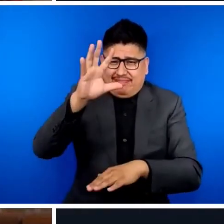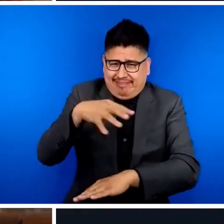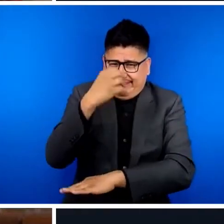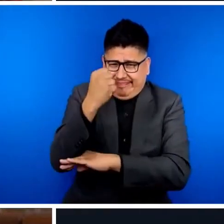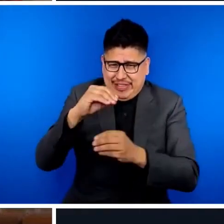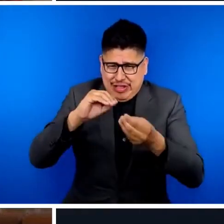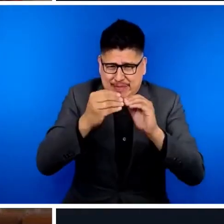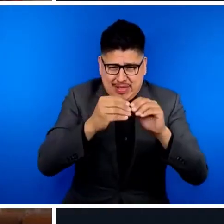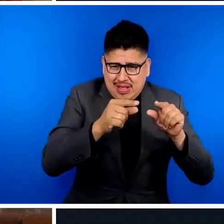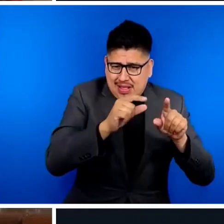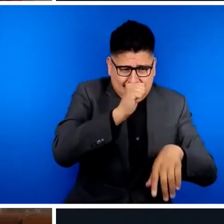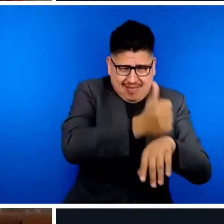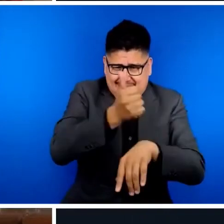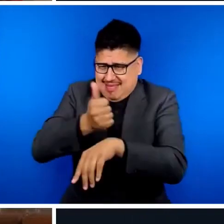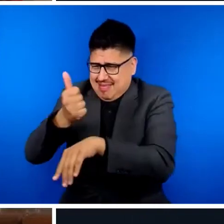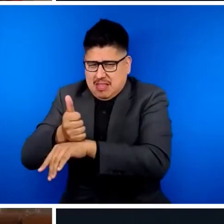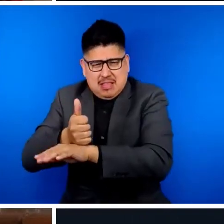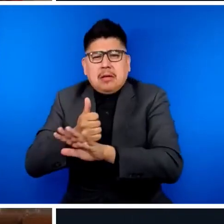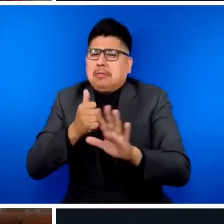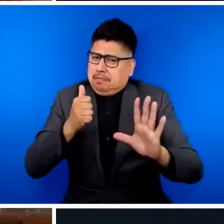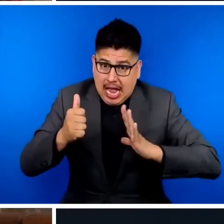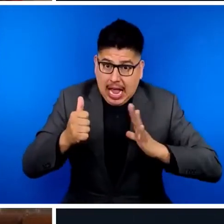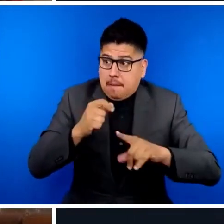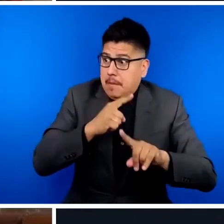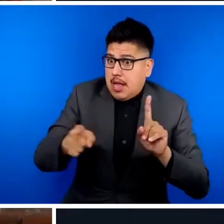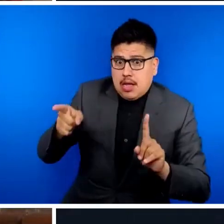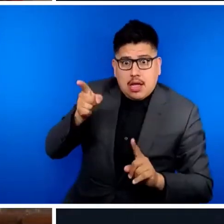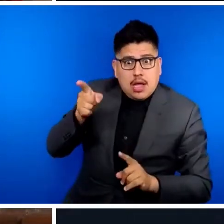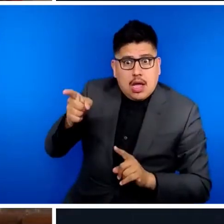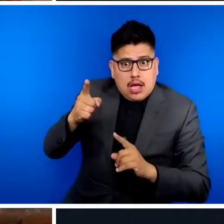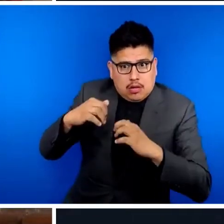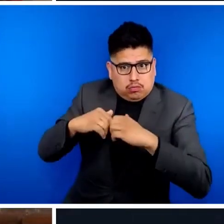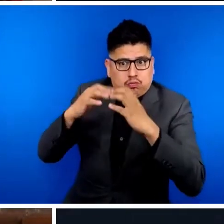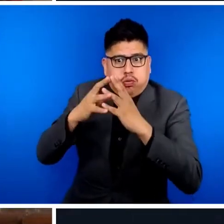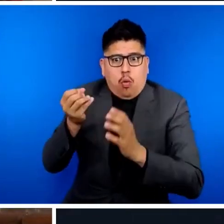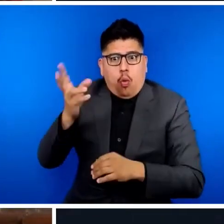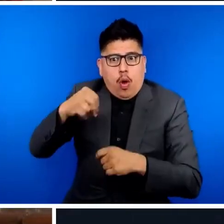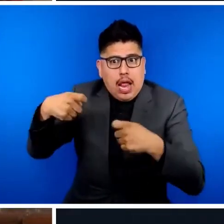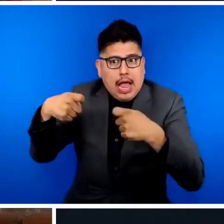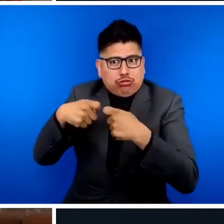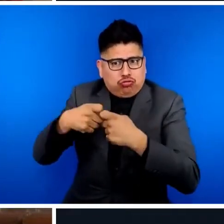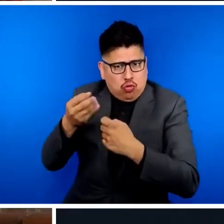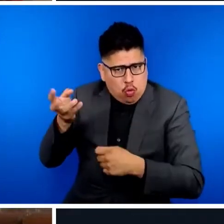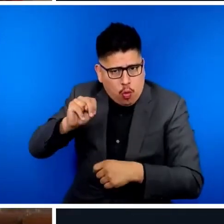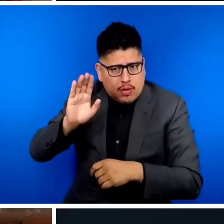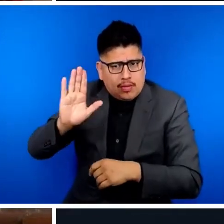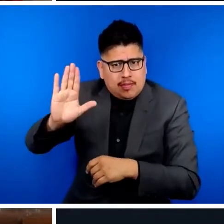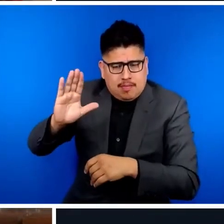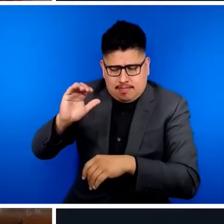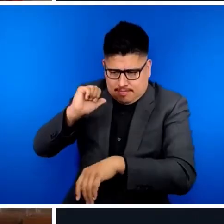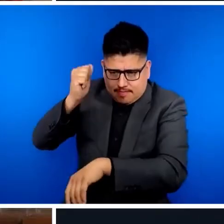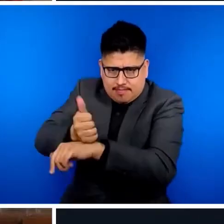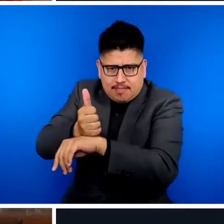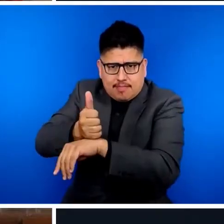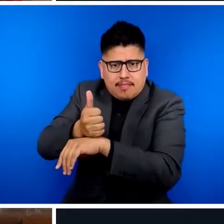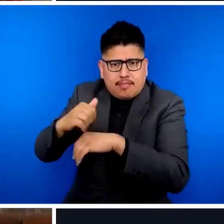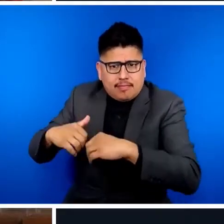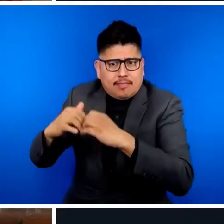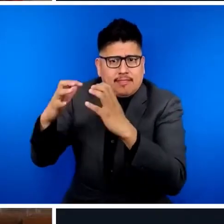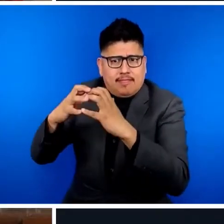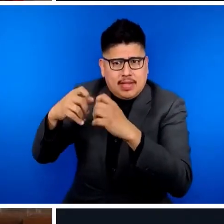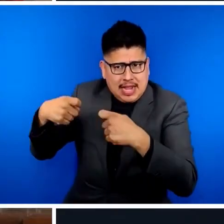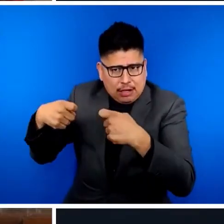can build their own plant. They're going to produce their own electricity. It will ensure the company's ability to get electricity while at the same